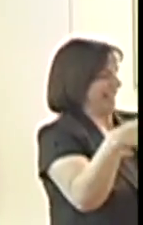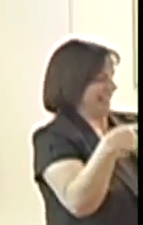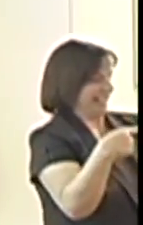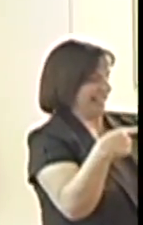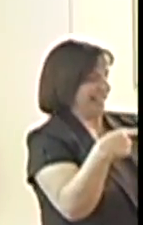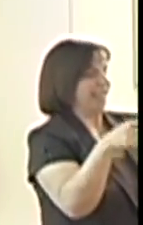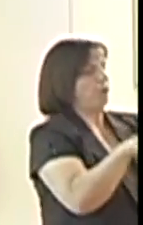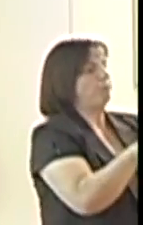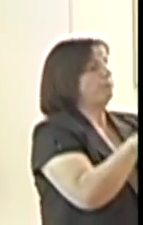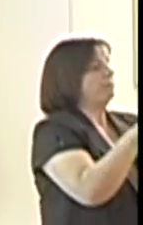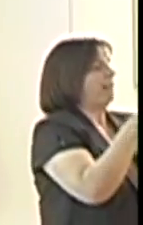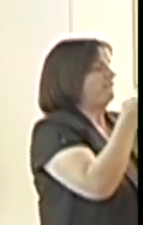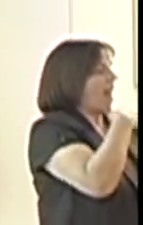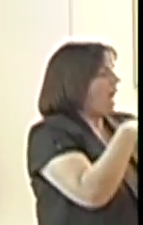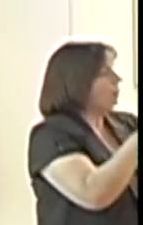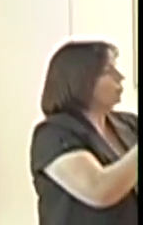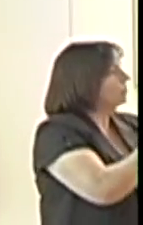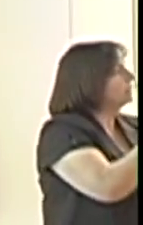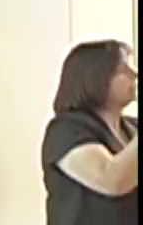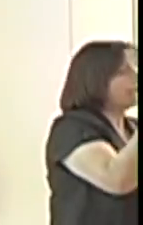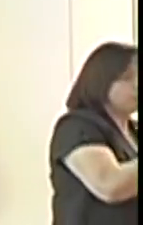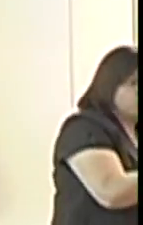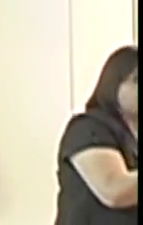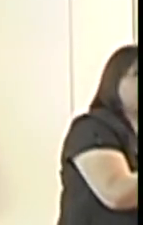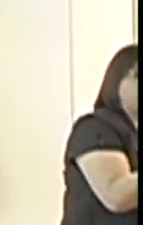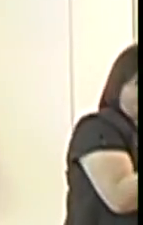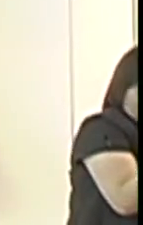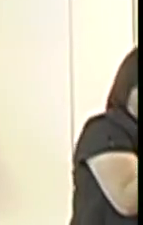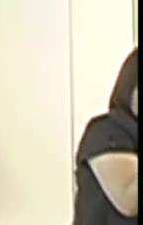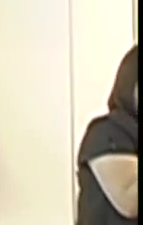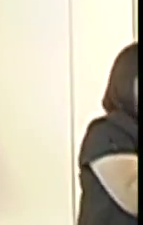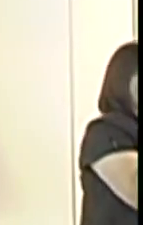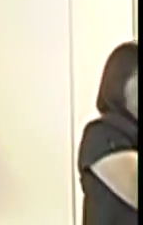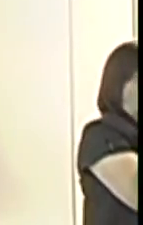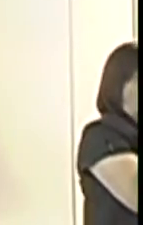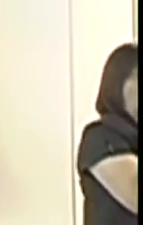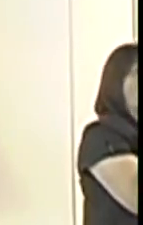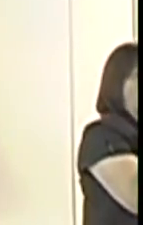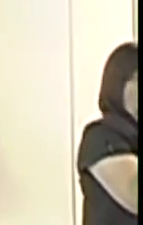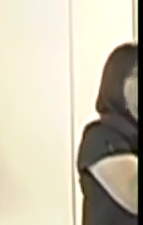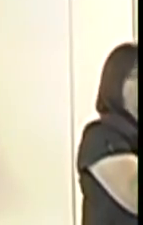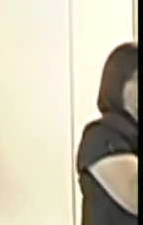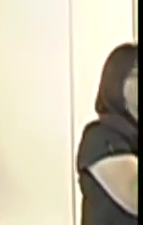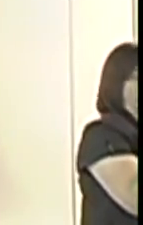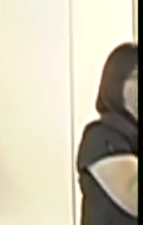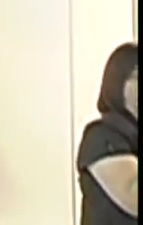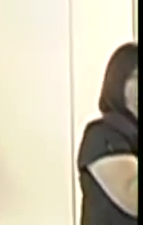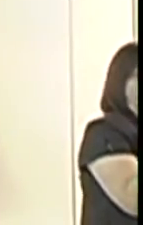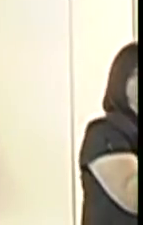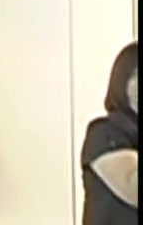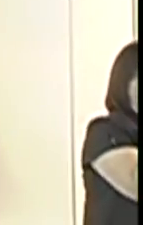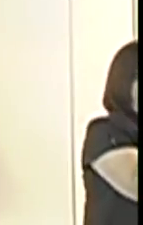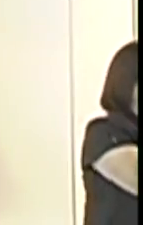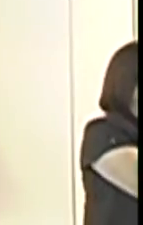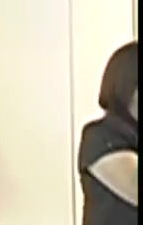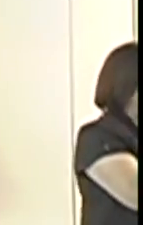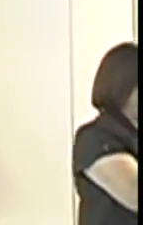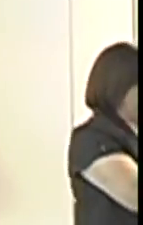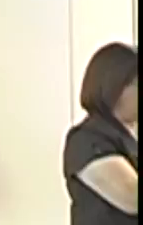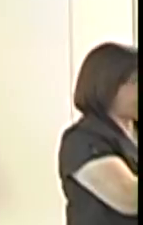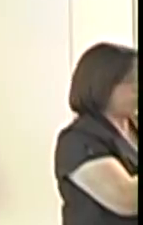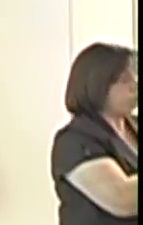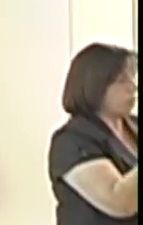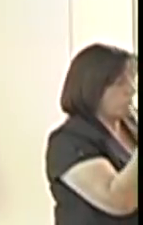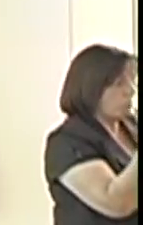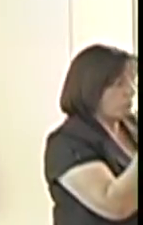LSQ. We also find one class of distalization errors that I talked about before. But the